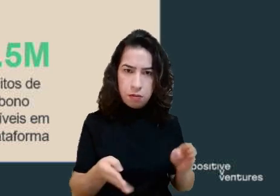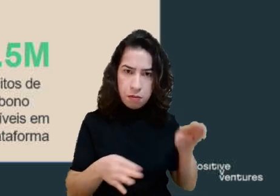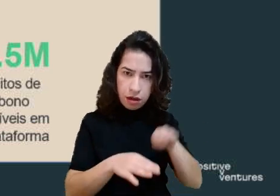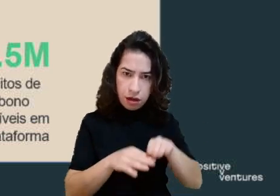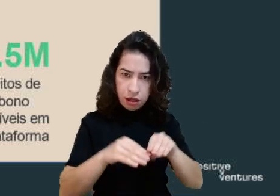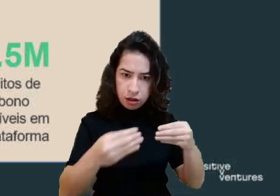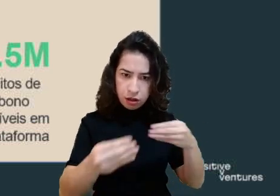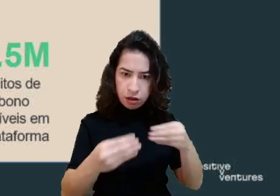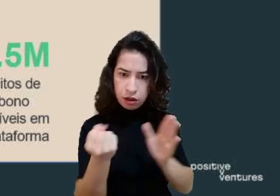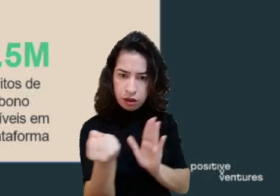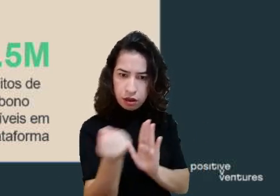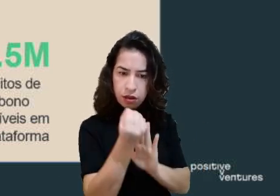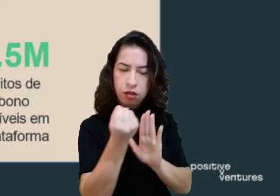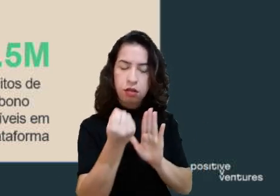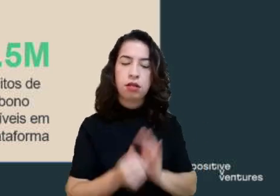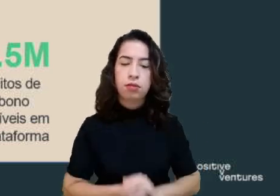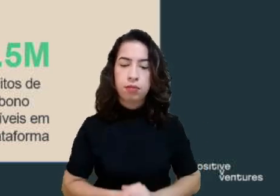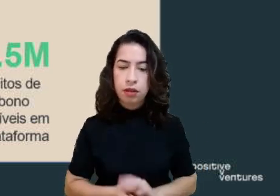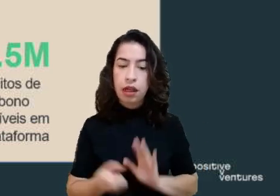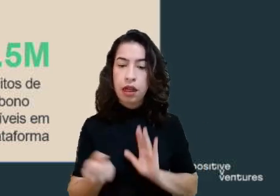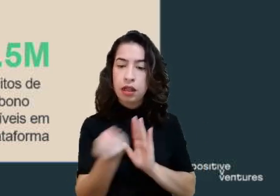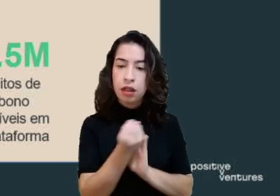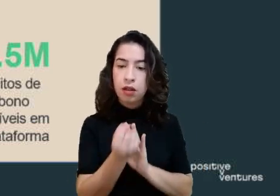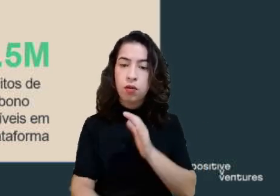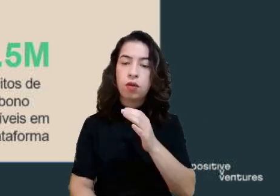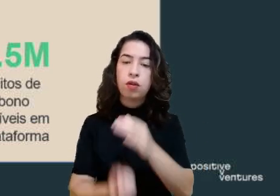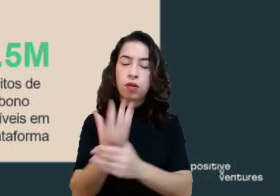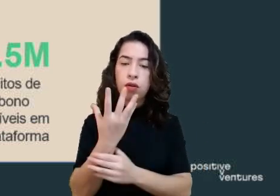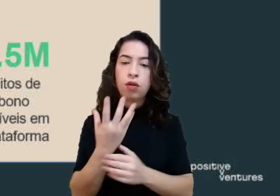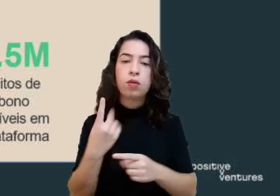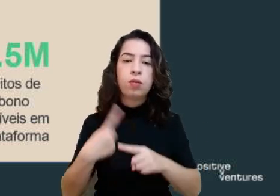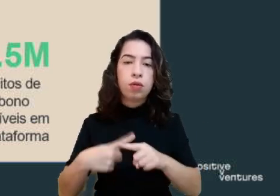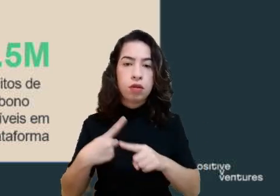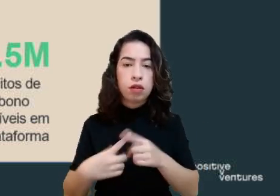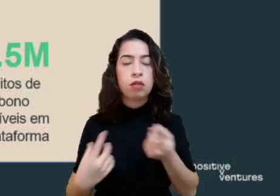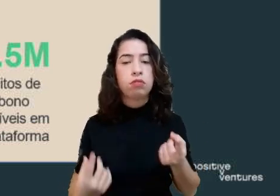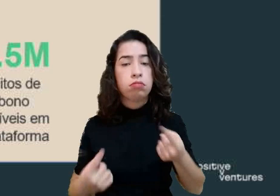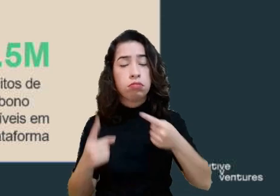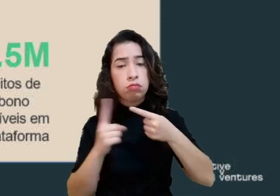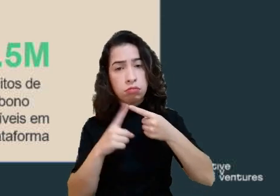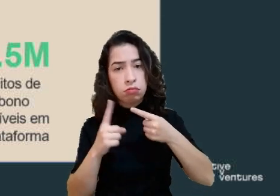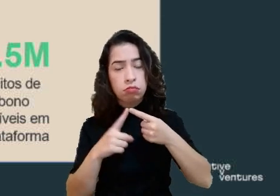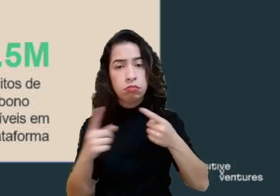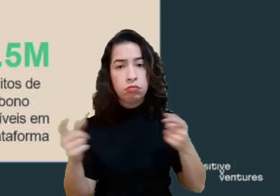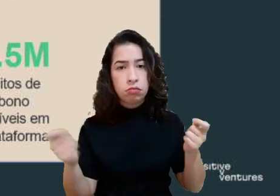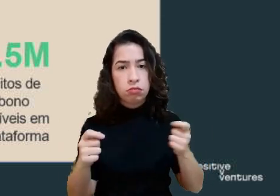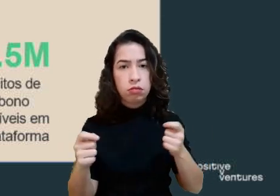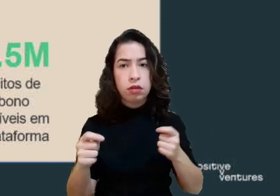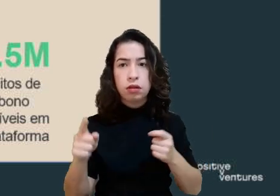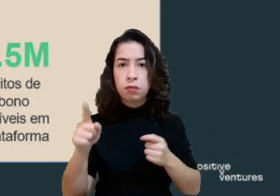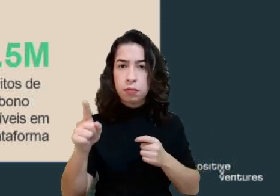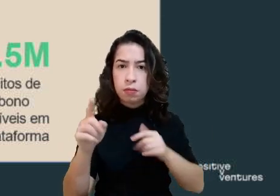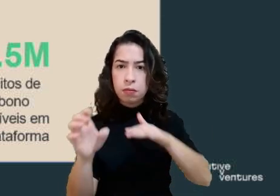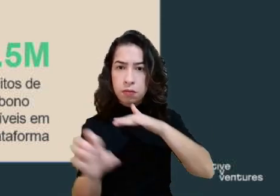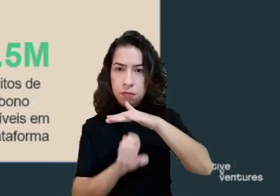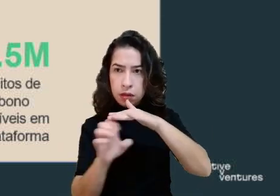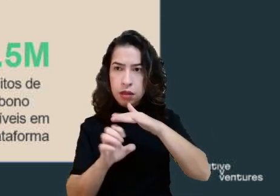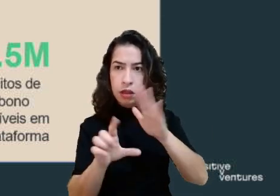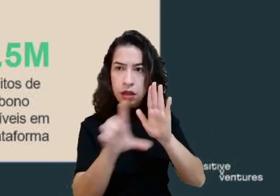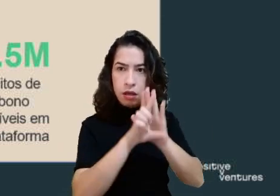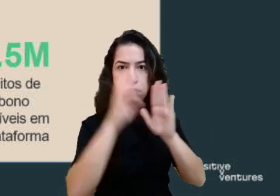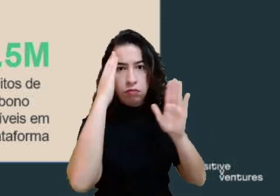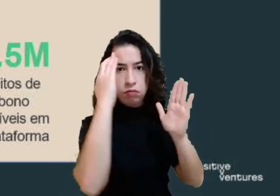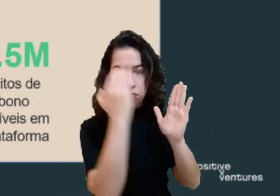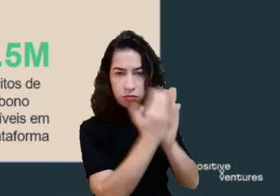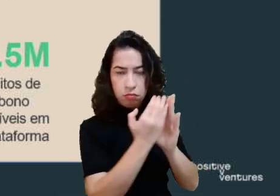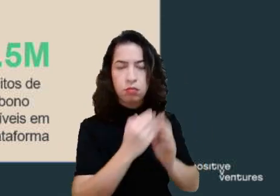this stamp. This was created first to have a positive way the companies, because there's a law,